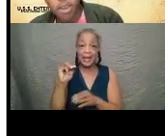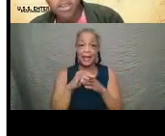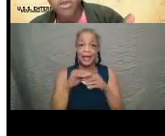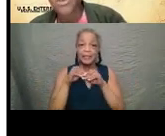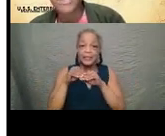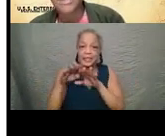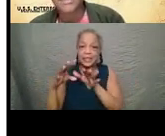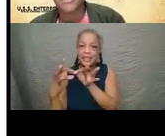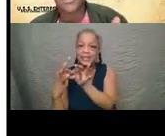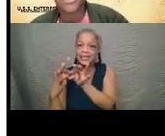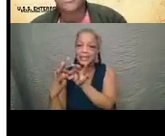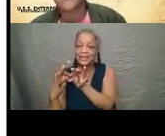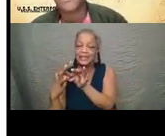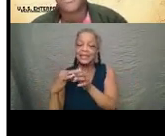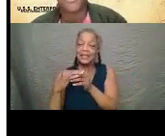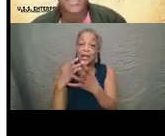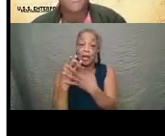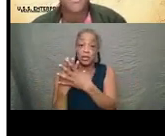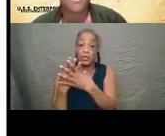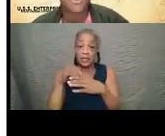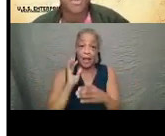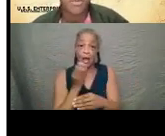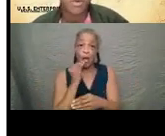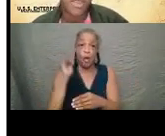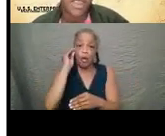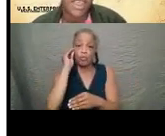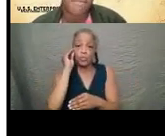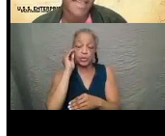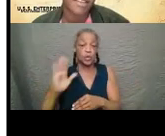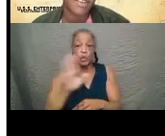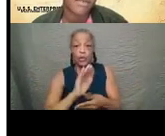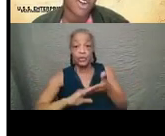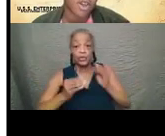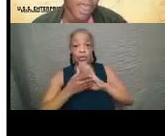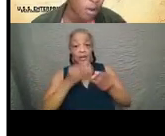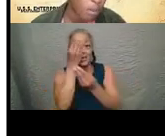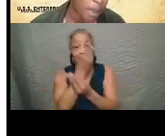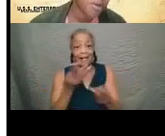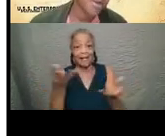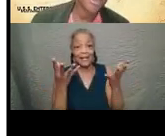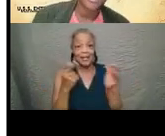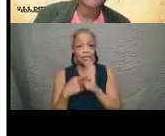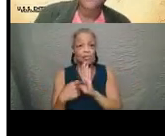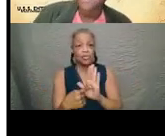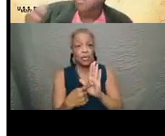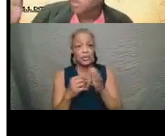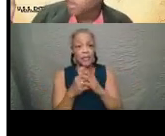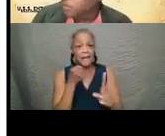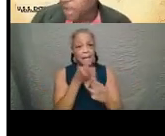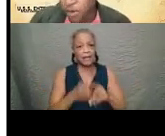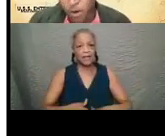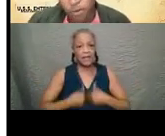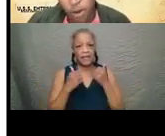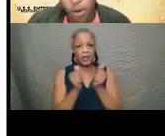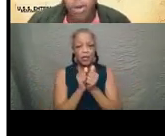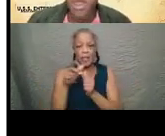homes, storytelling is a really important way for you to show people what the impact of living on an ankle monitor, of living with a